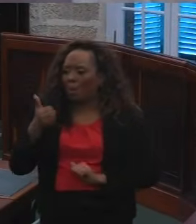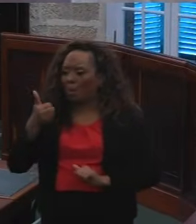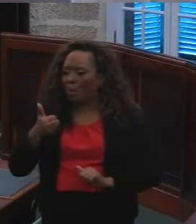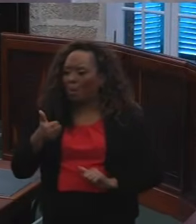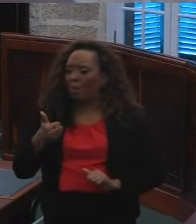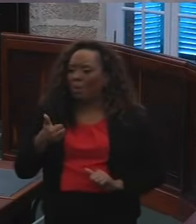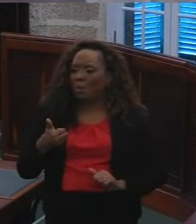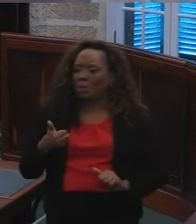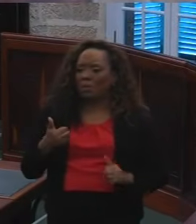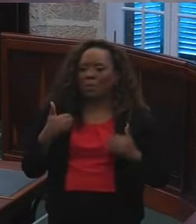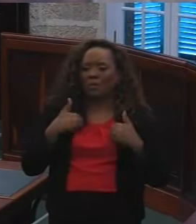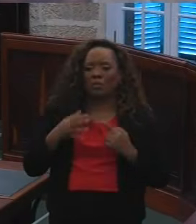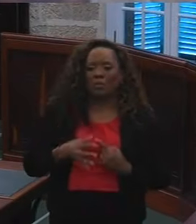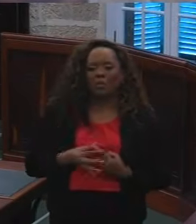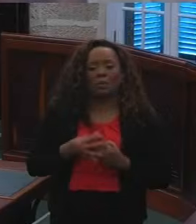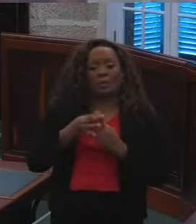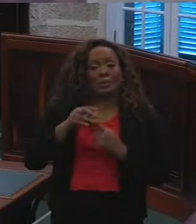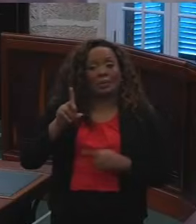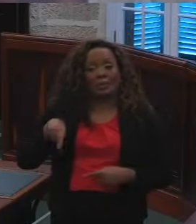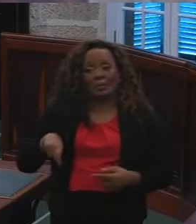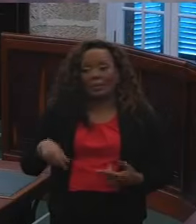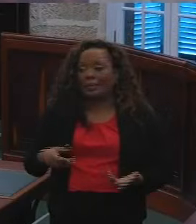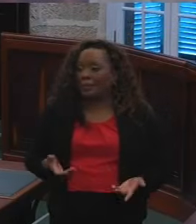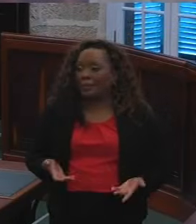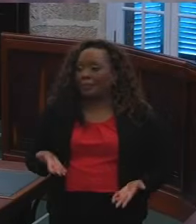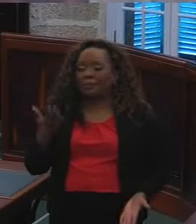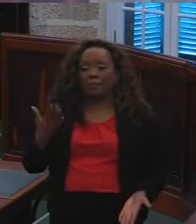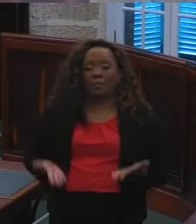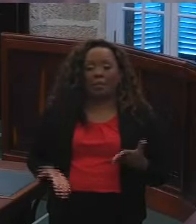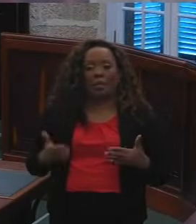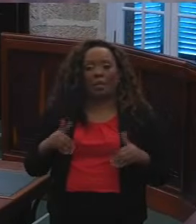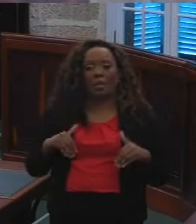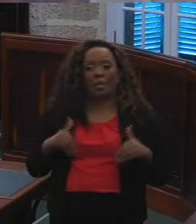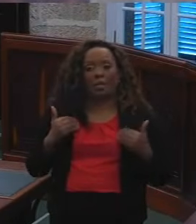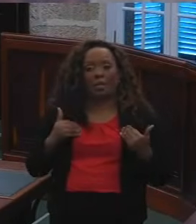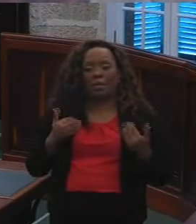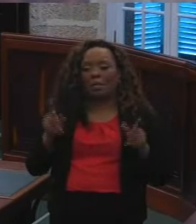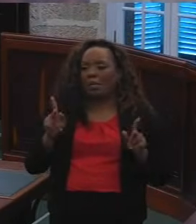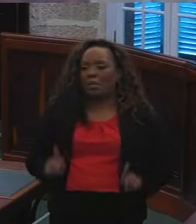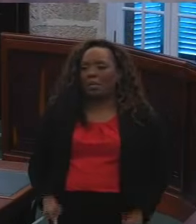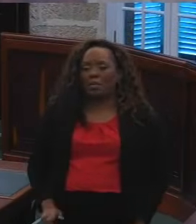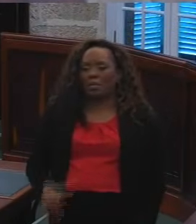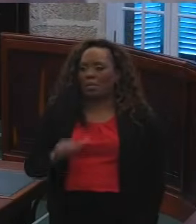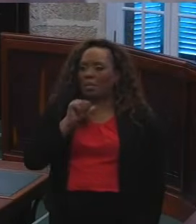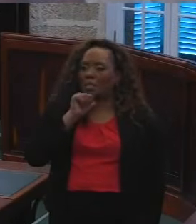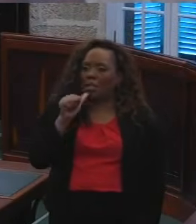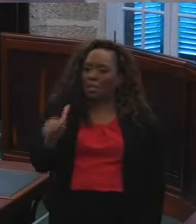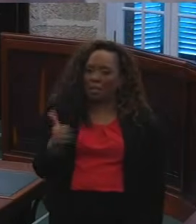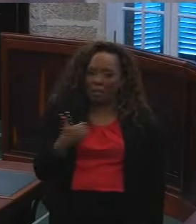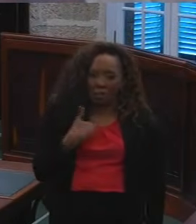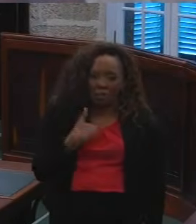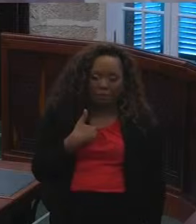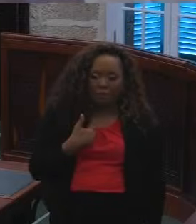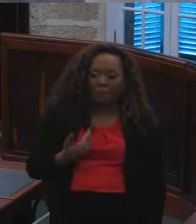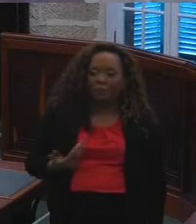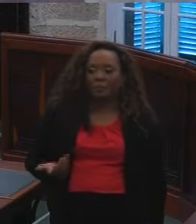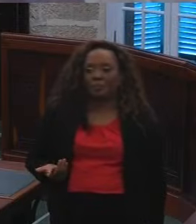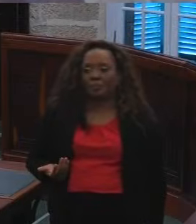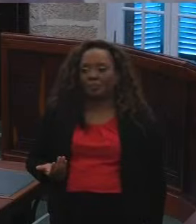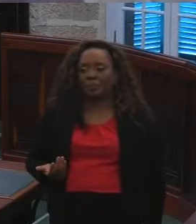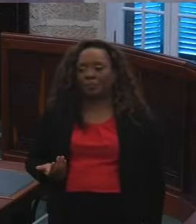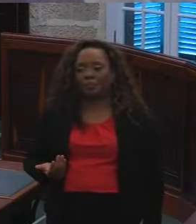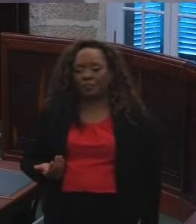certain special needs that probably a younger person may not. And this is a reality that we are faced with, and we say that we are going to